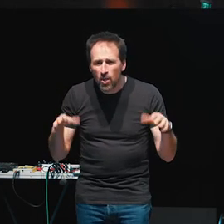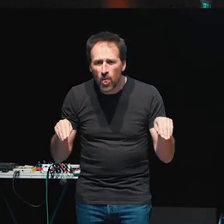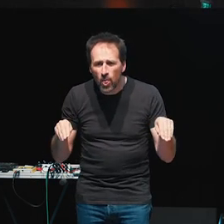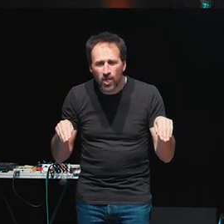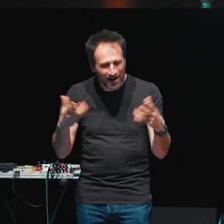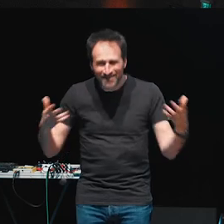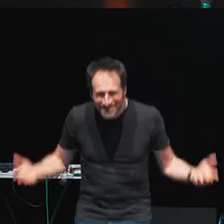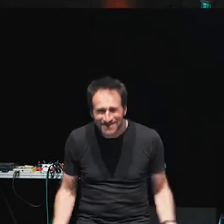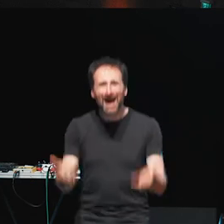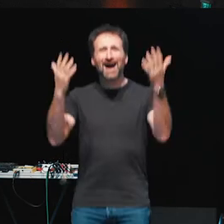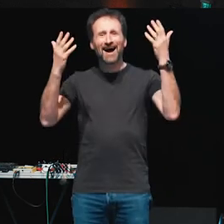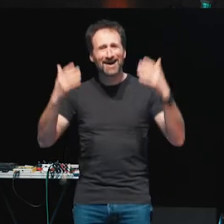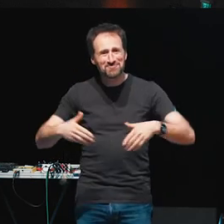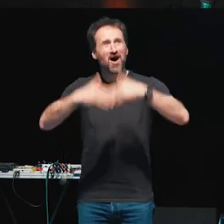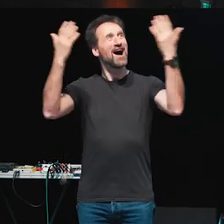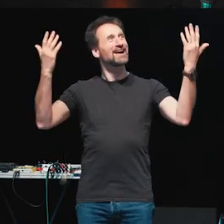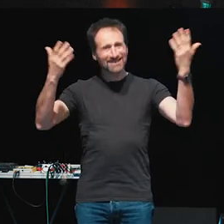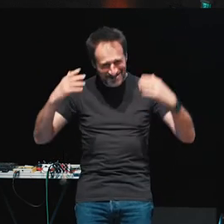morning.